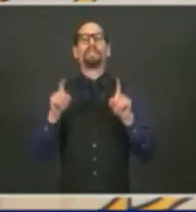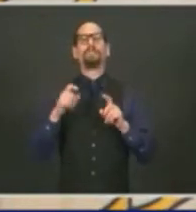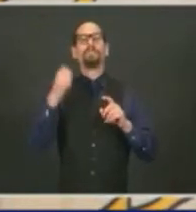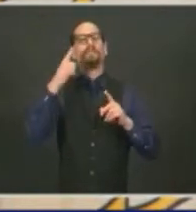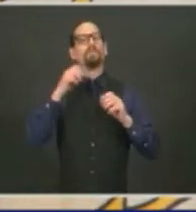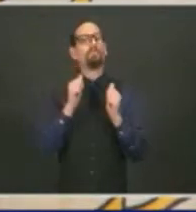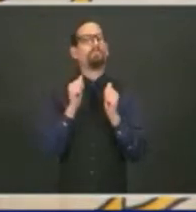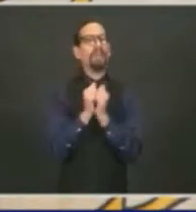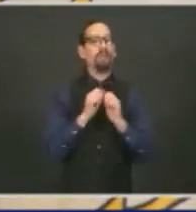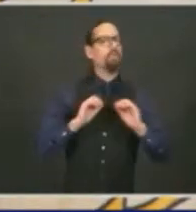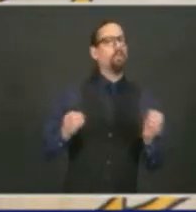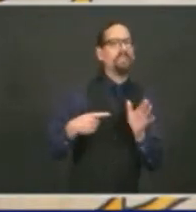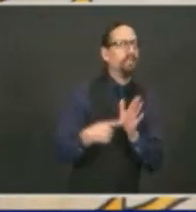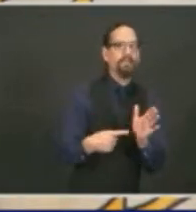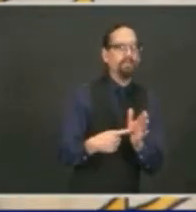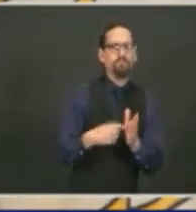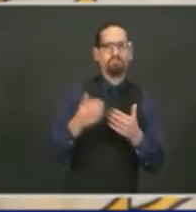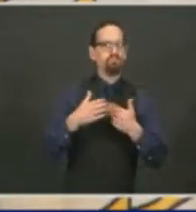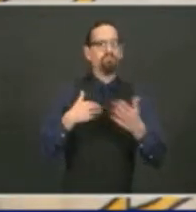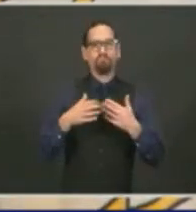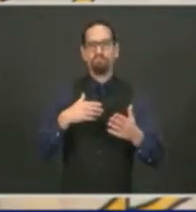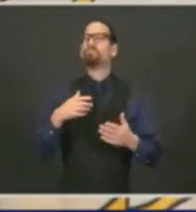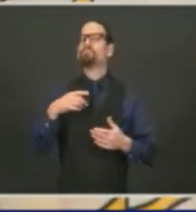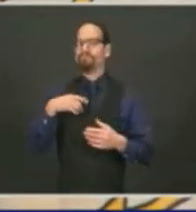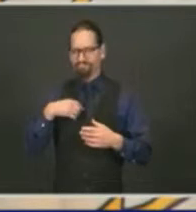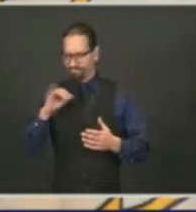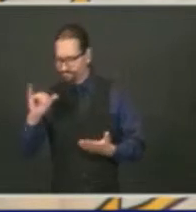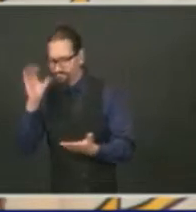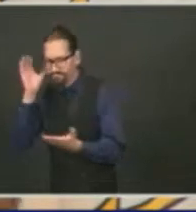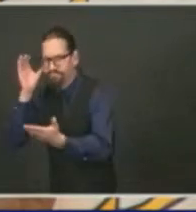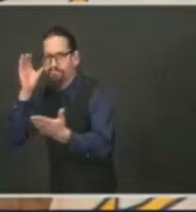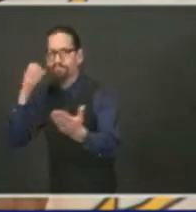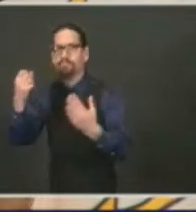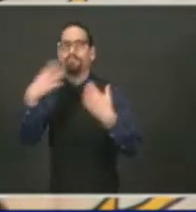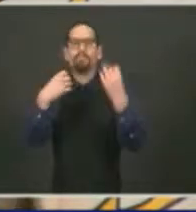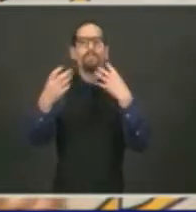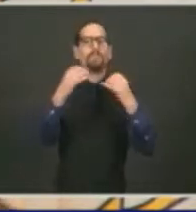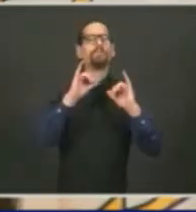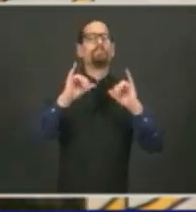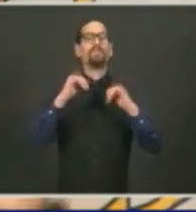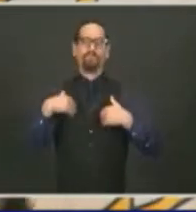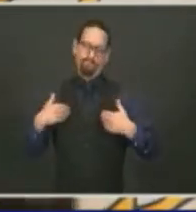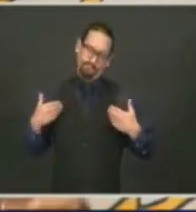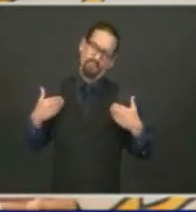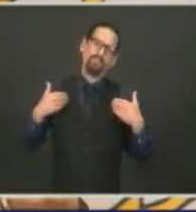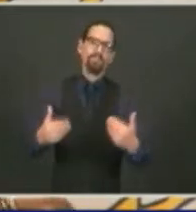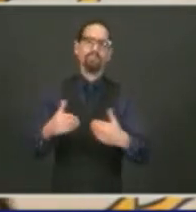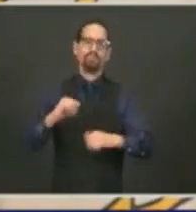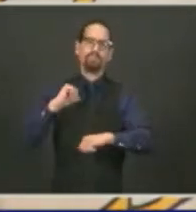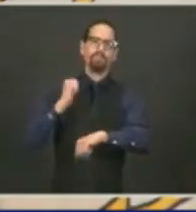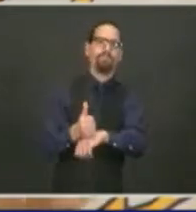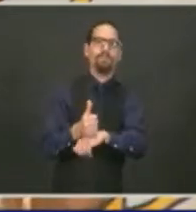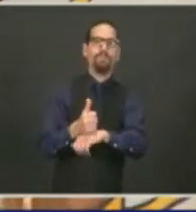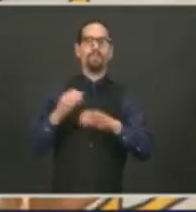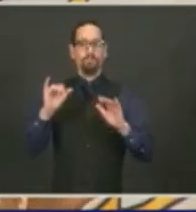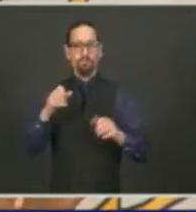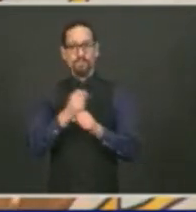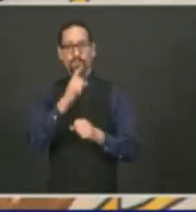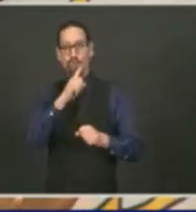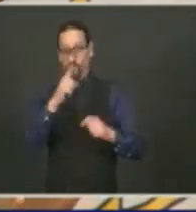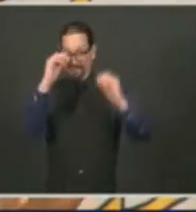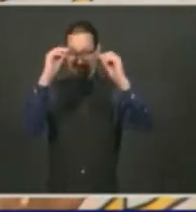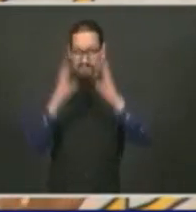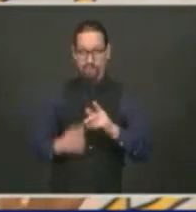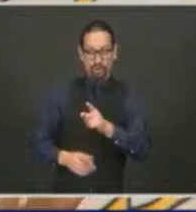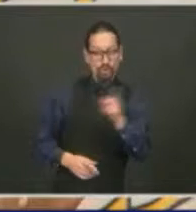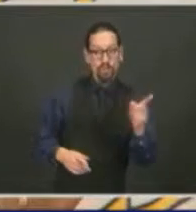going to ramp up in-school testing of teachers and students on a regular basis, even if you don't